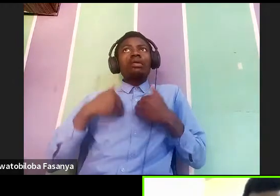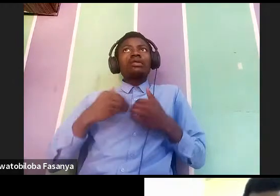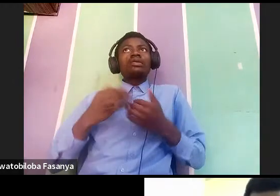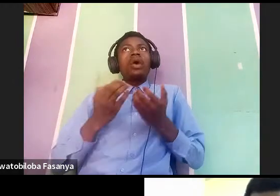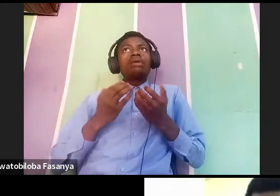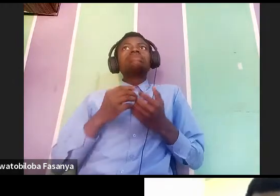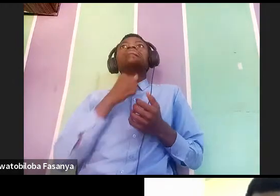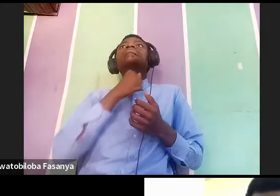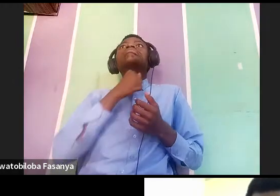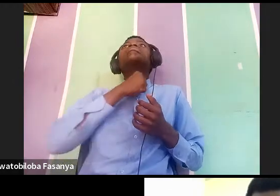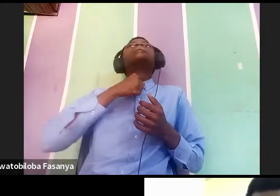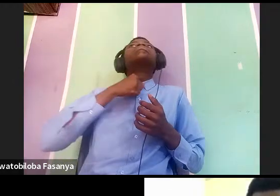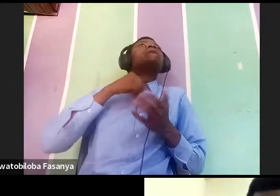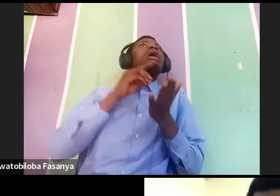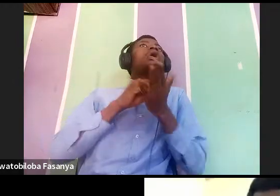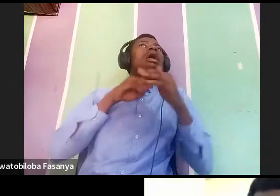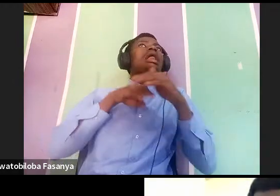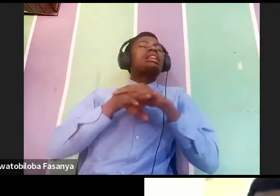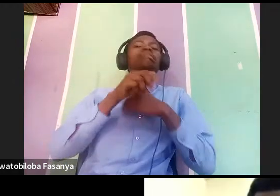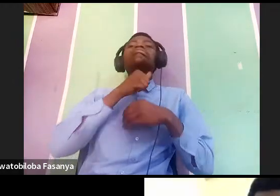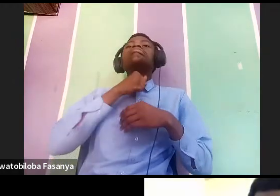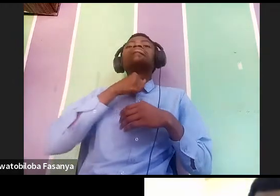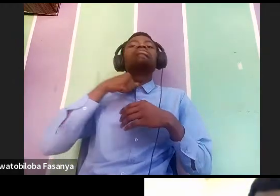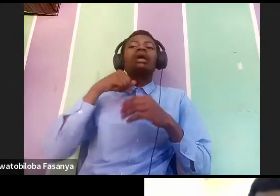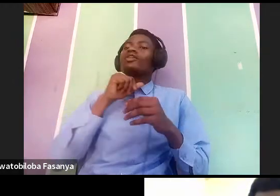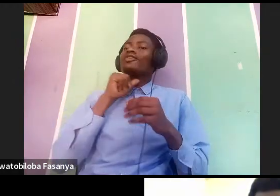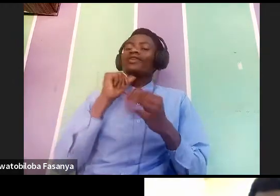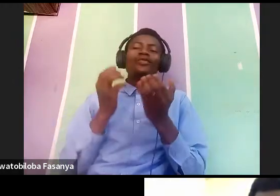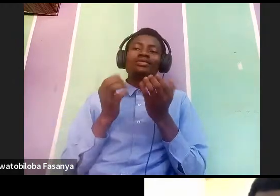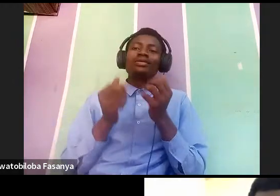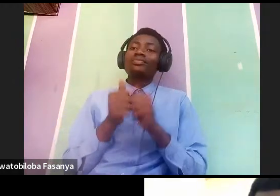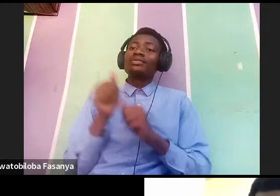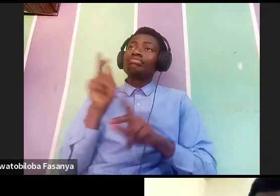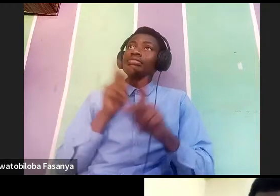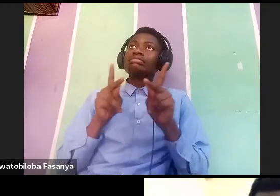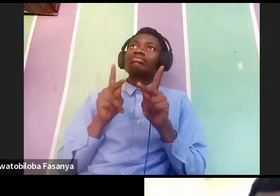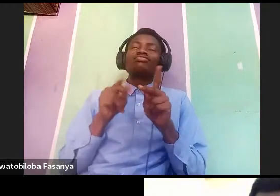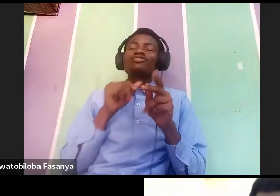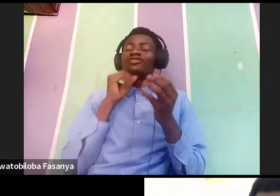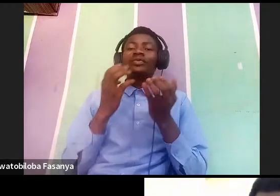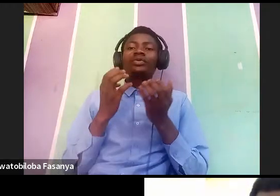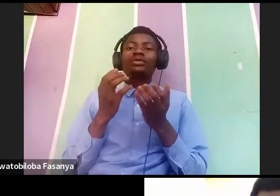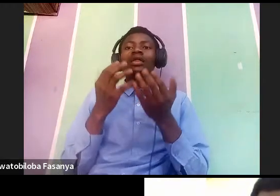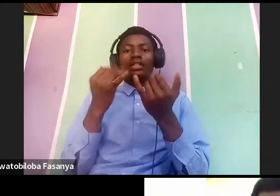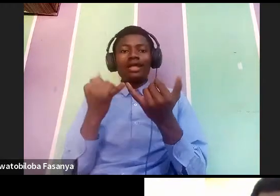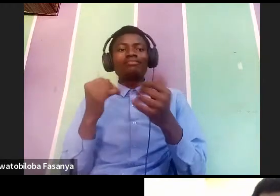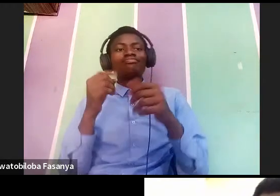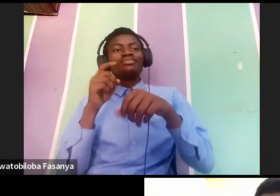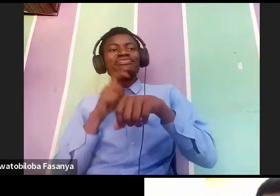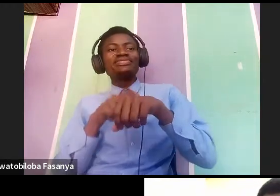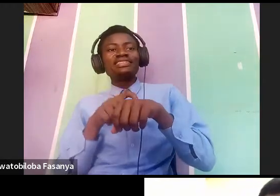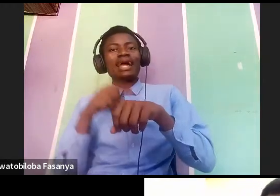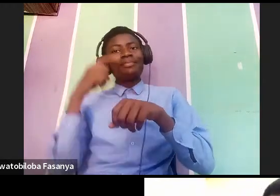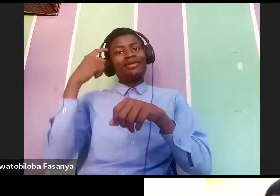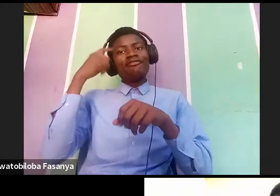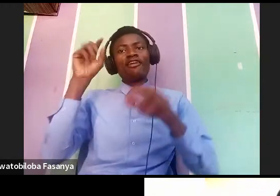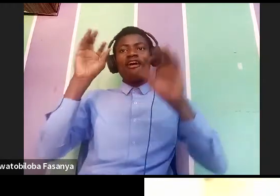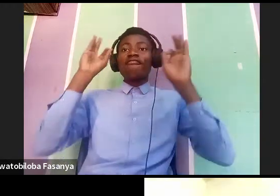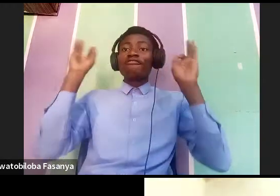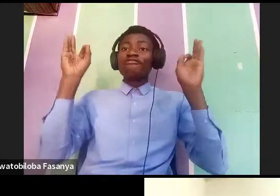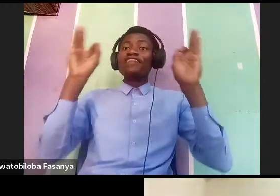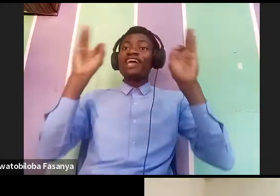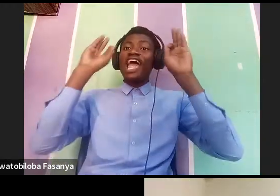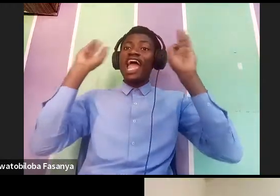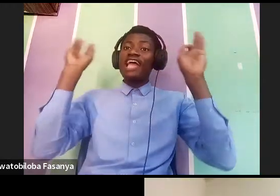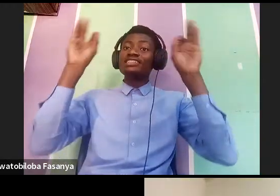why a lot of people are worried about that. Okay, so this is the festive period, and a lot of people are going to be traveling. A lot of people are going to be spoiling themselves. They'll be eating so